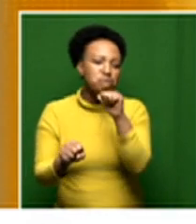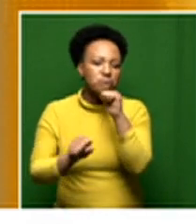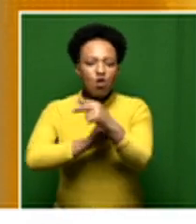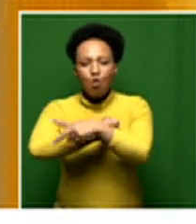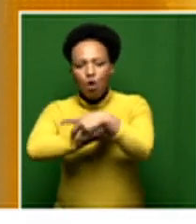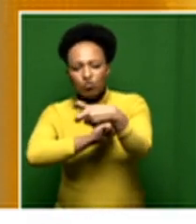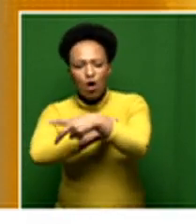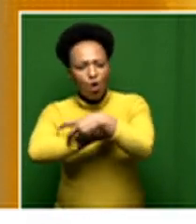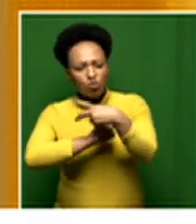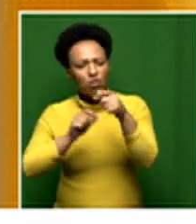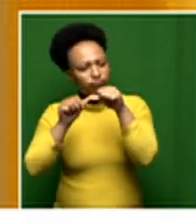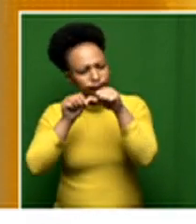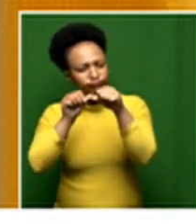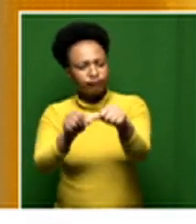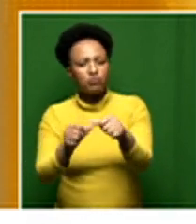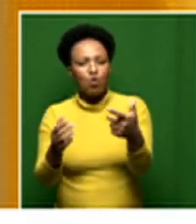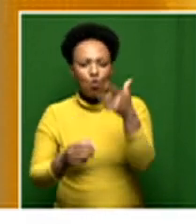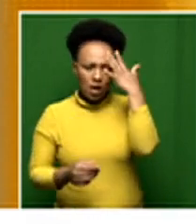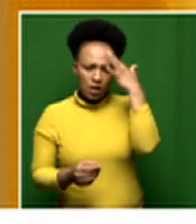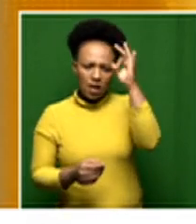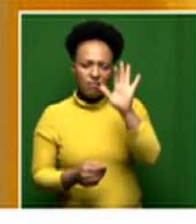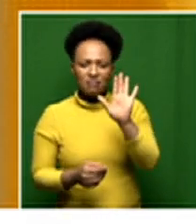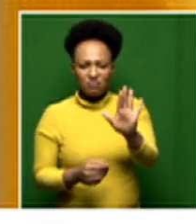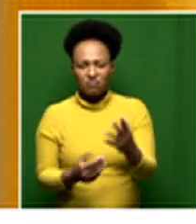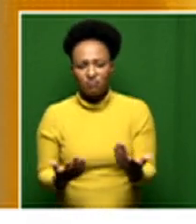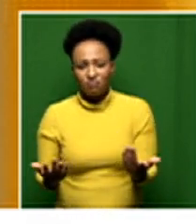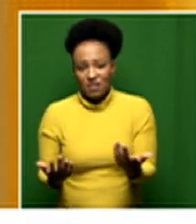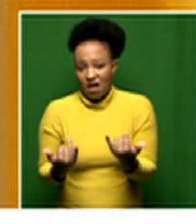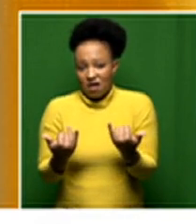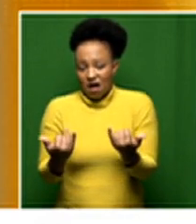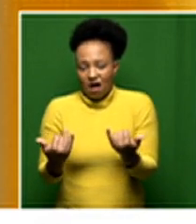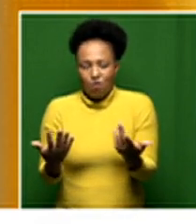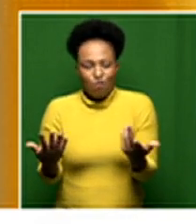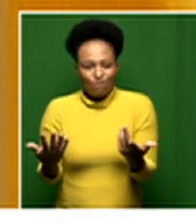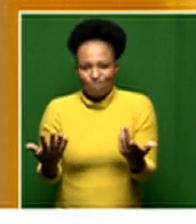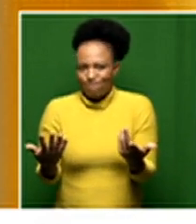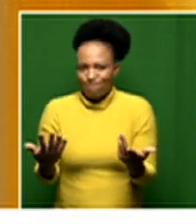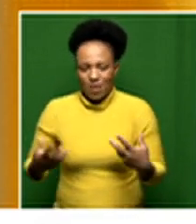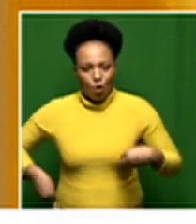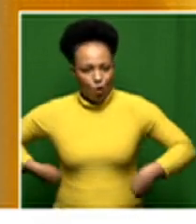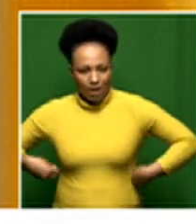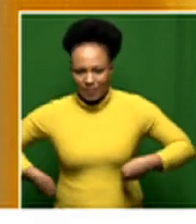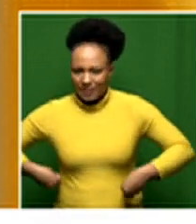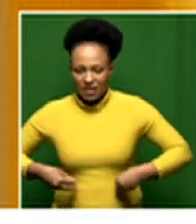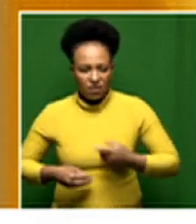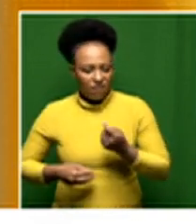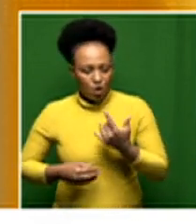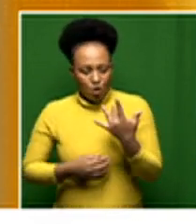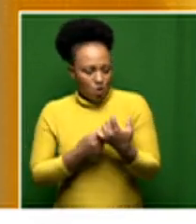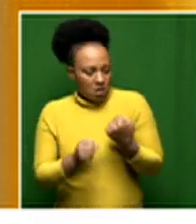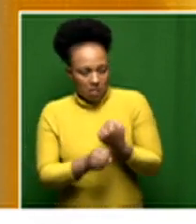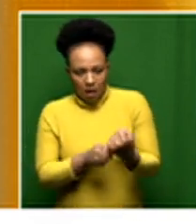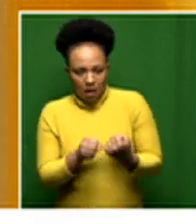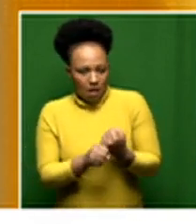state. So I think we're probably at the point at the moment where corruption in the past few years have